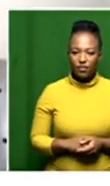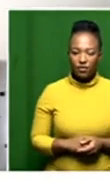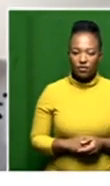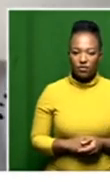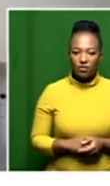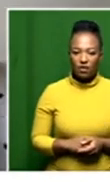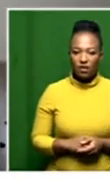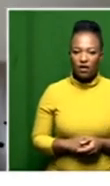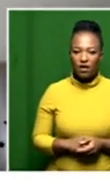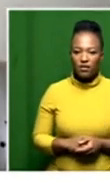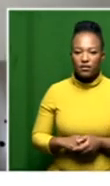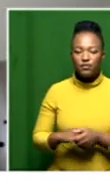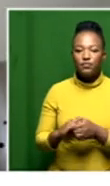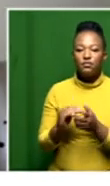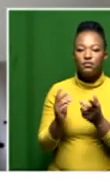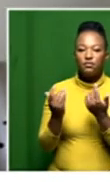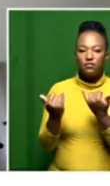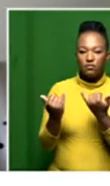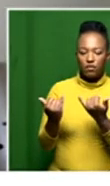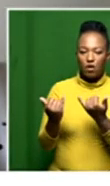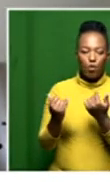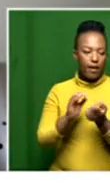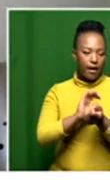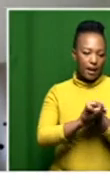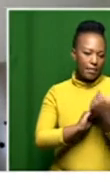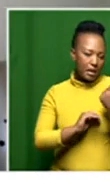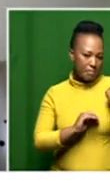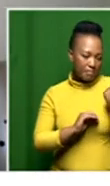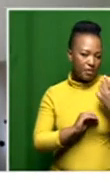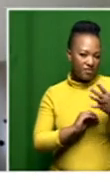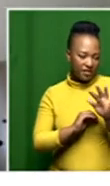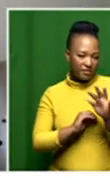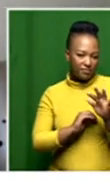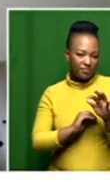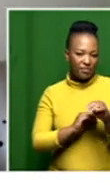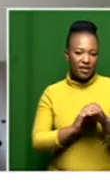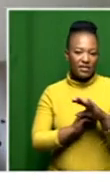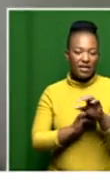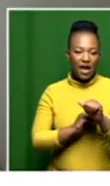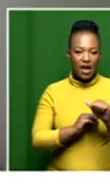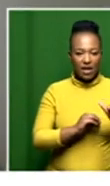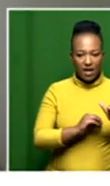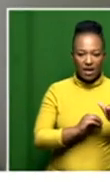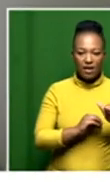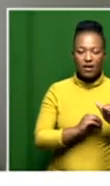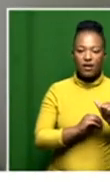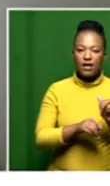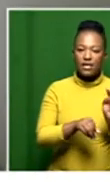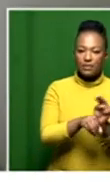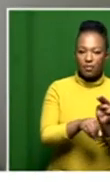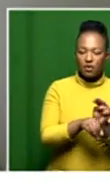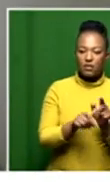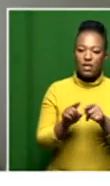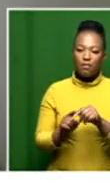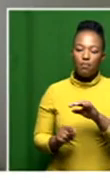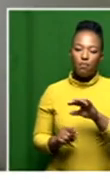It actually is a result of hard work that took place between the CAA inspectorate team as well as the Comair